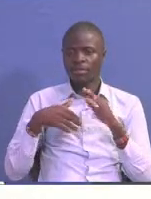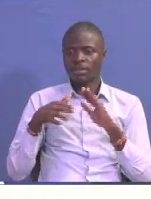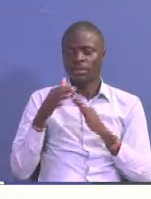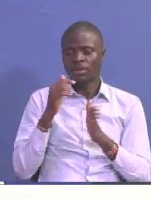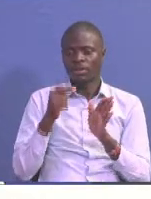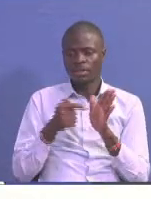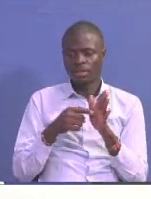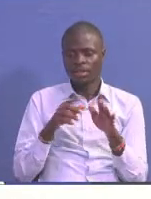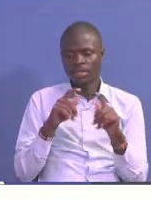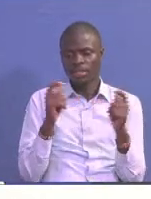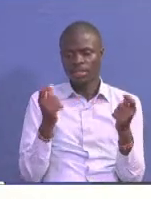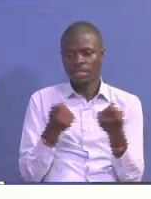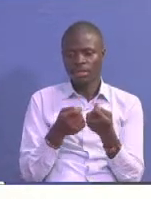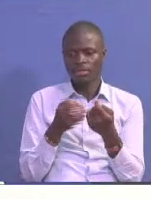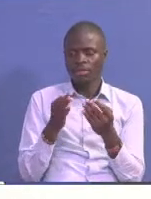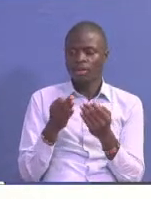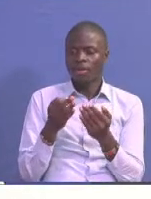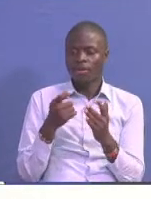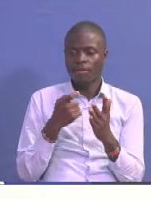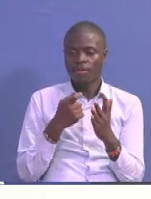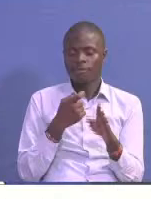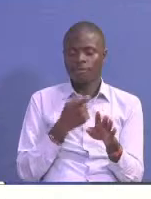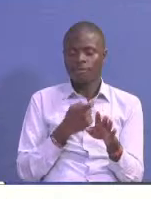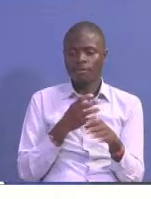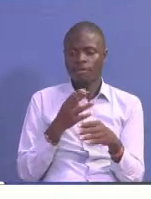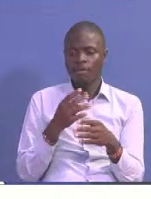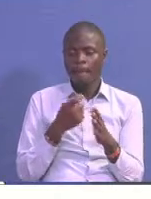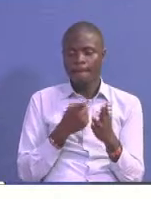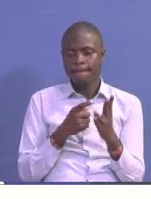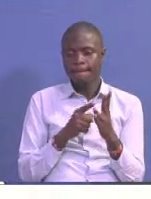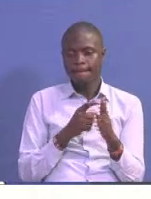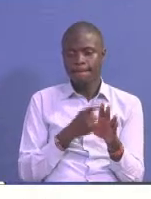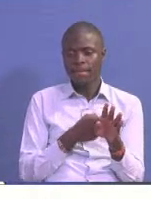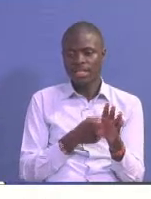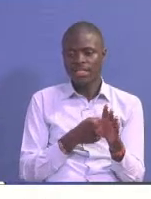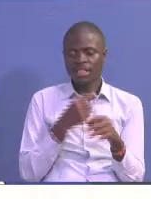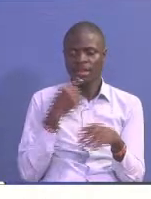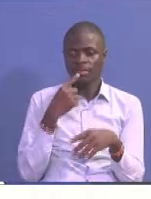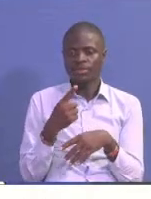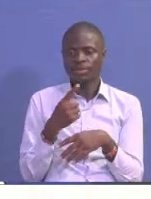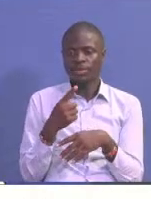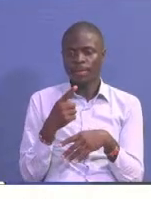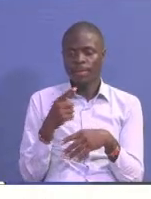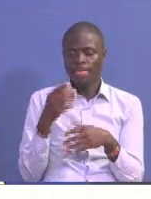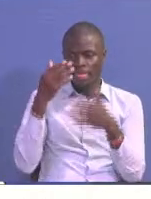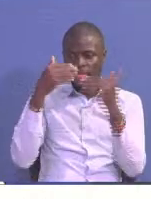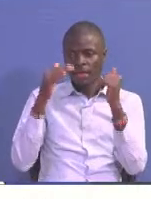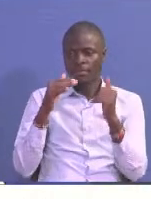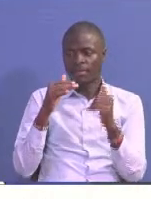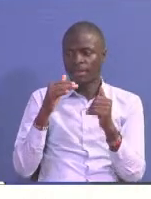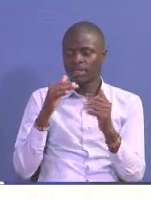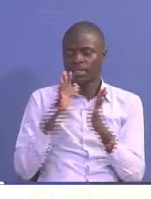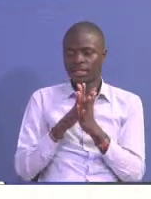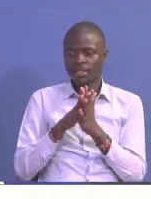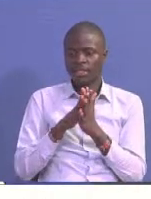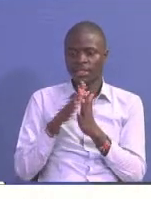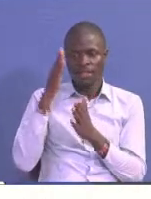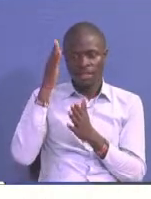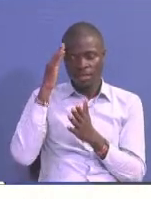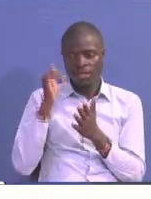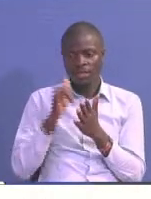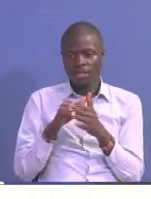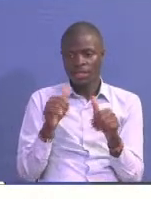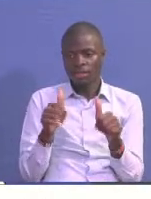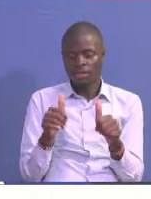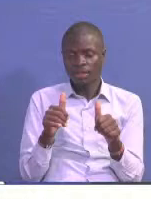of gadgets available, and I'm sure the university knows that very well.